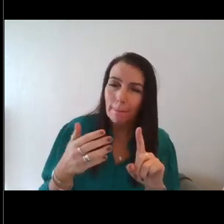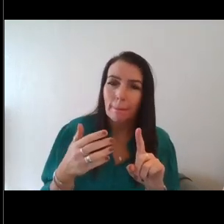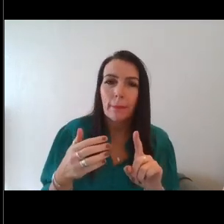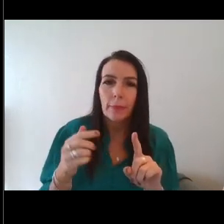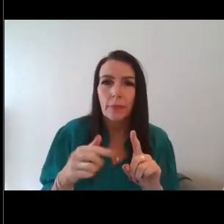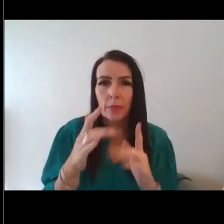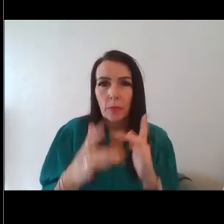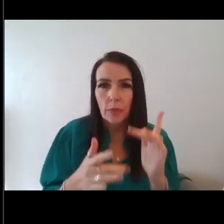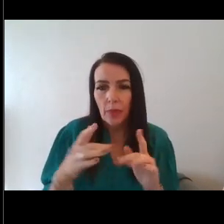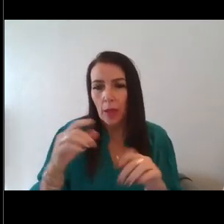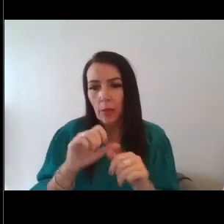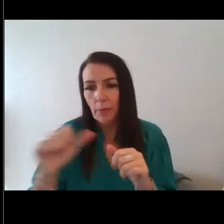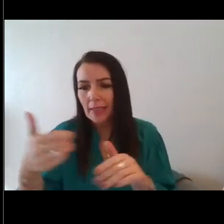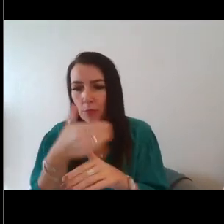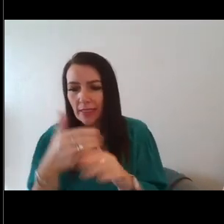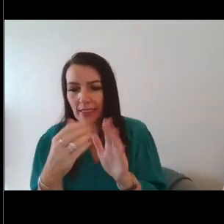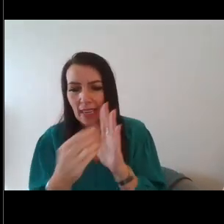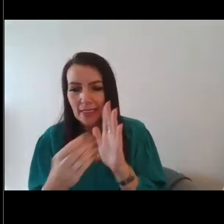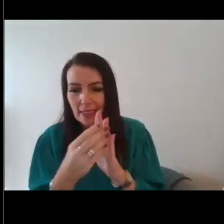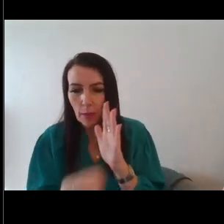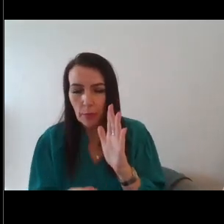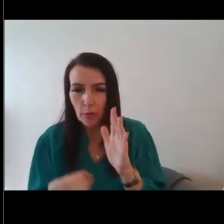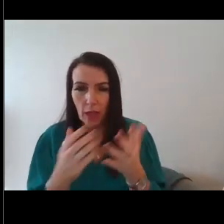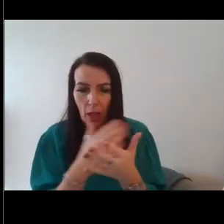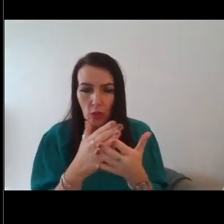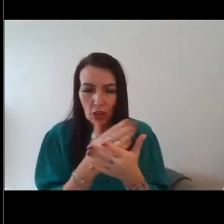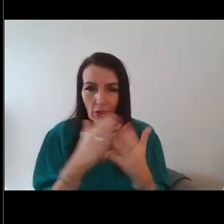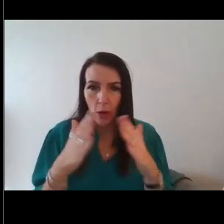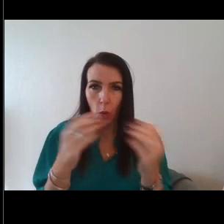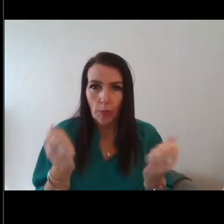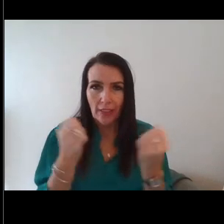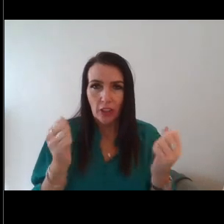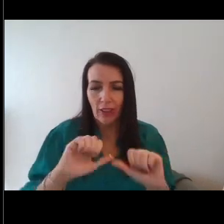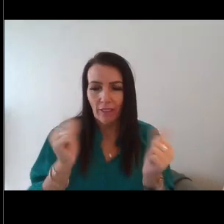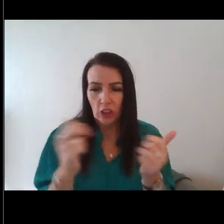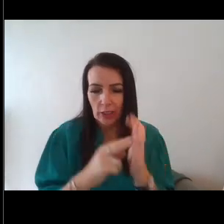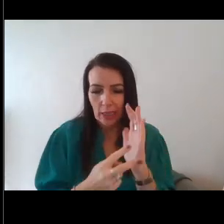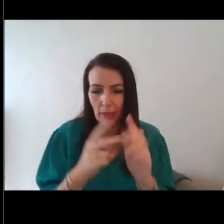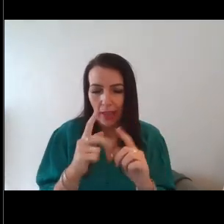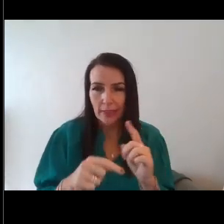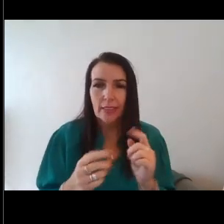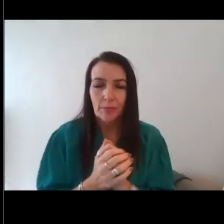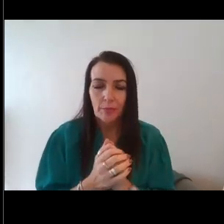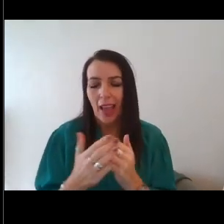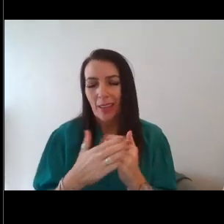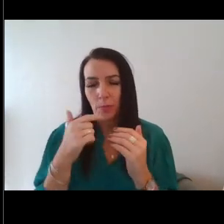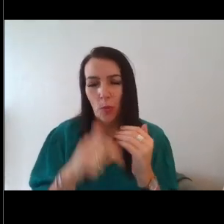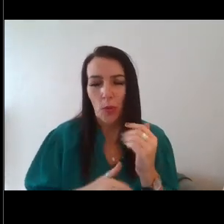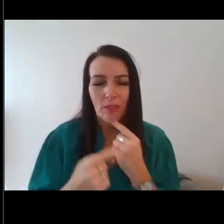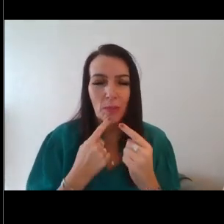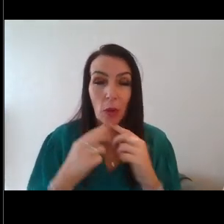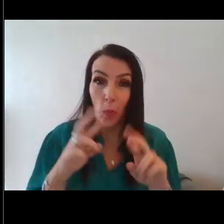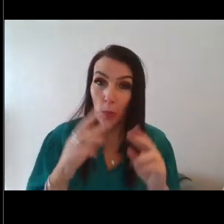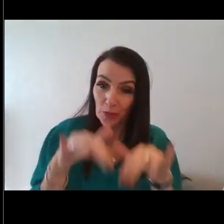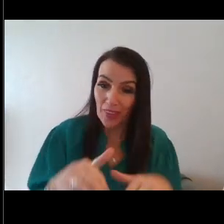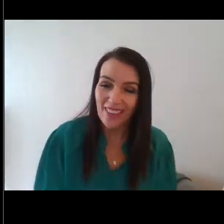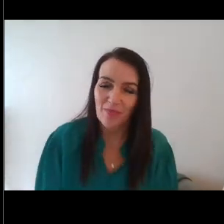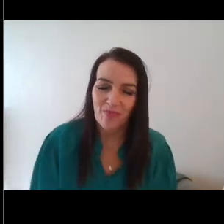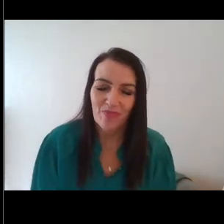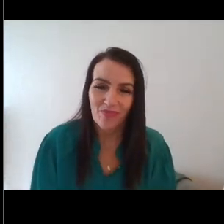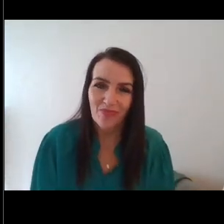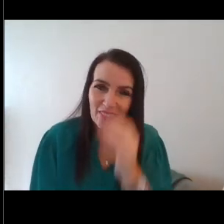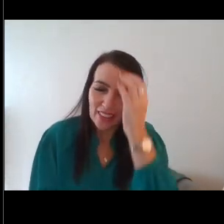best practice examples of sharing home energy efficiency plans and much more. We hope to see you there,